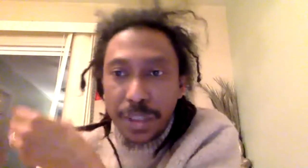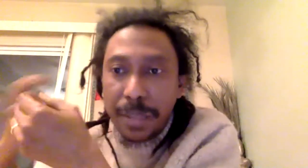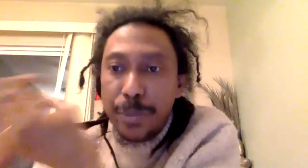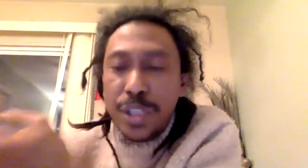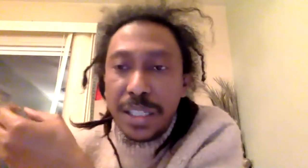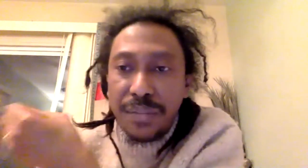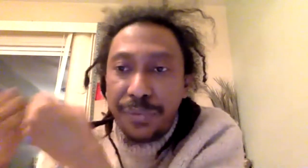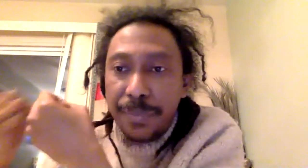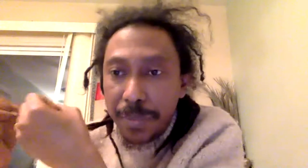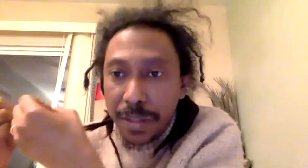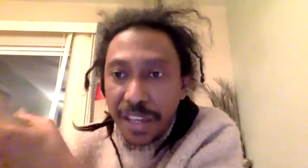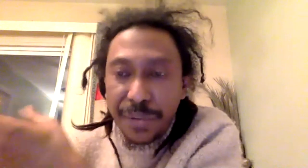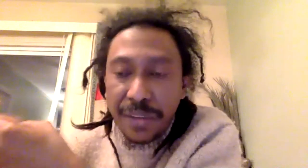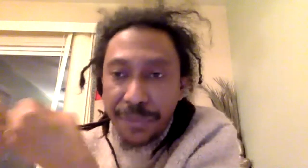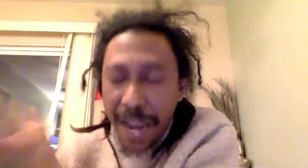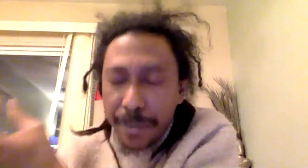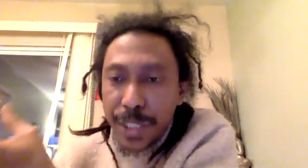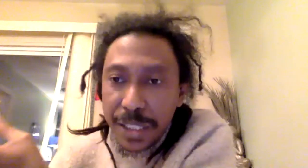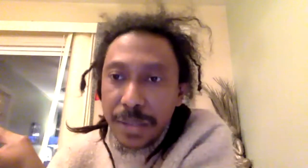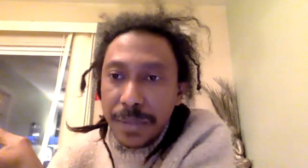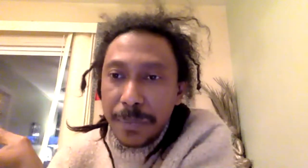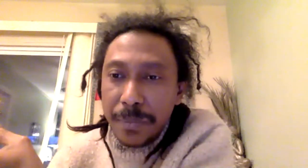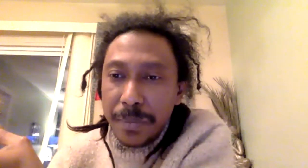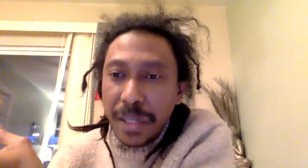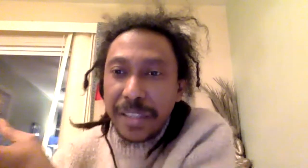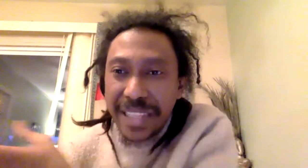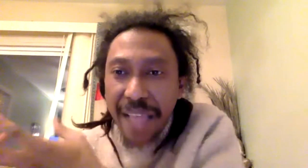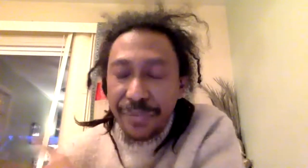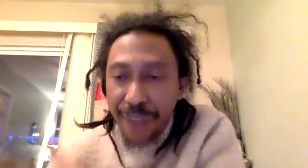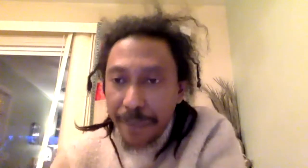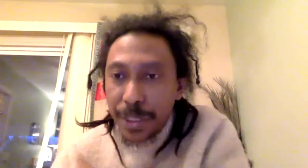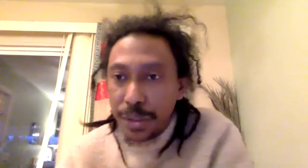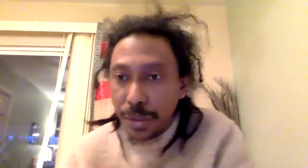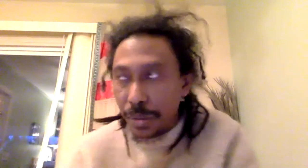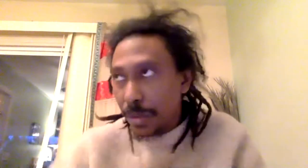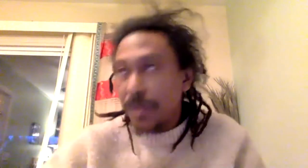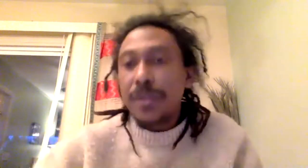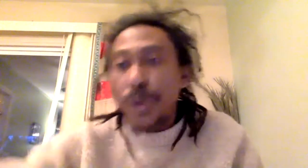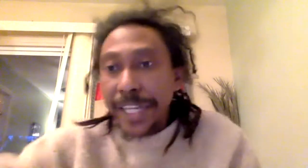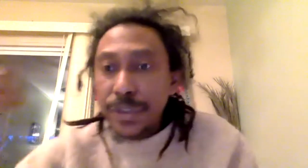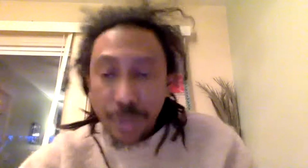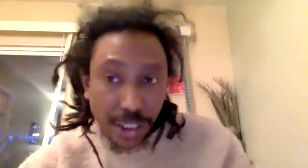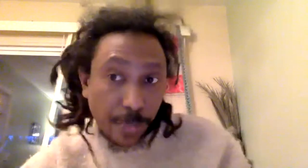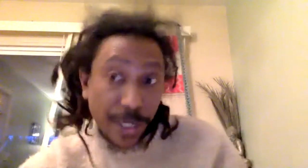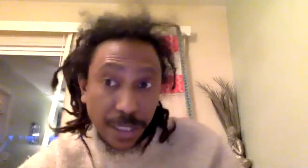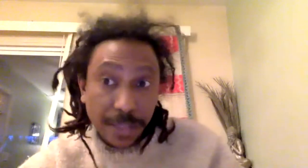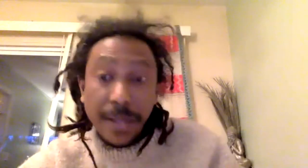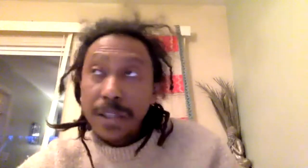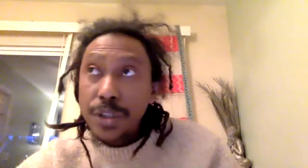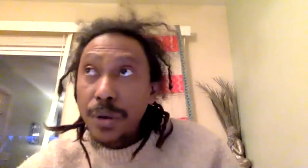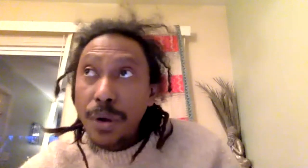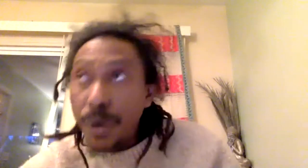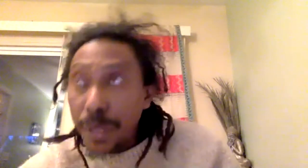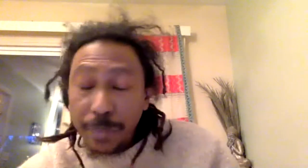because the music is giving a vibration and that vibration connect to the spirit.